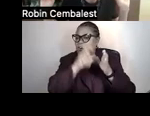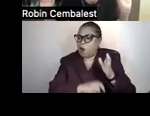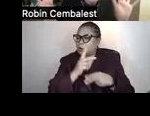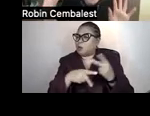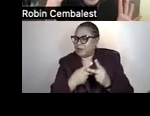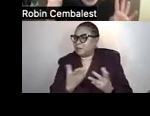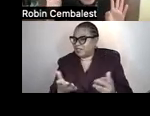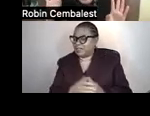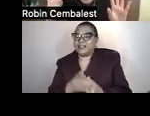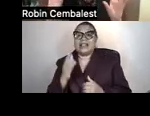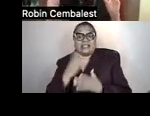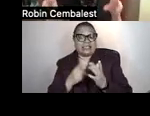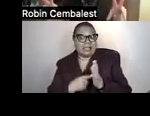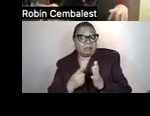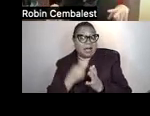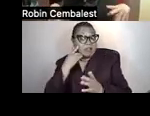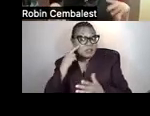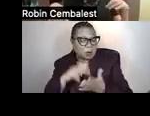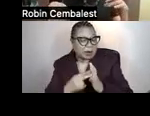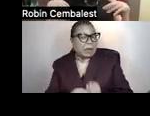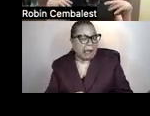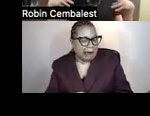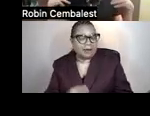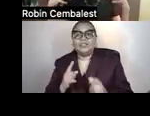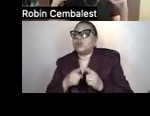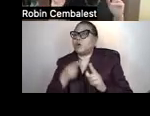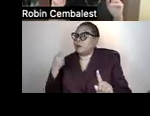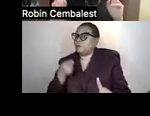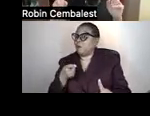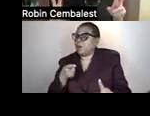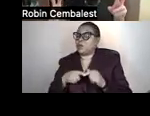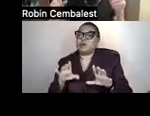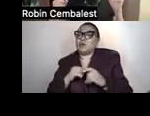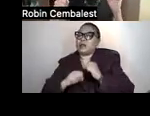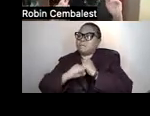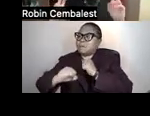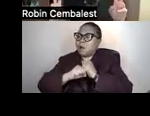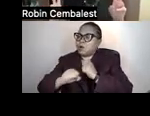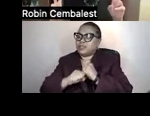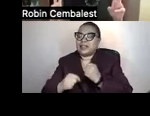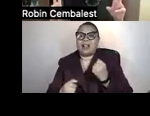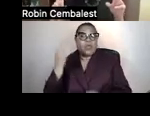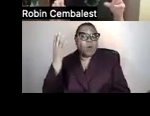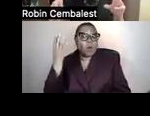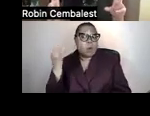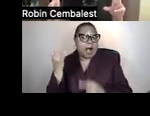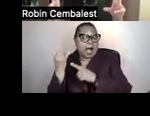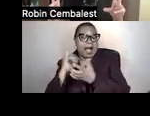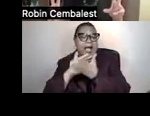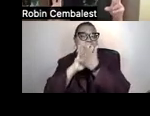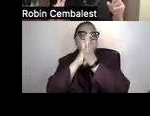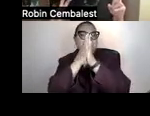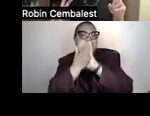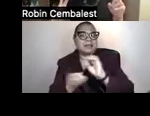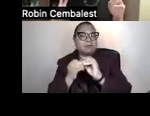in some cases, if you know what I mean. So the point is that when we're doing promotion, the why becomes more